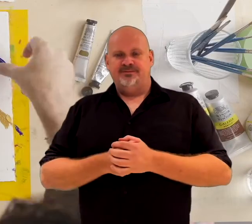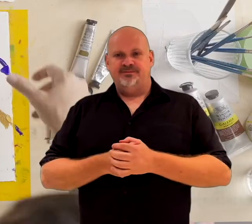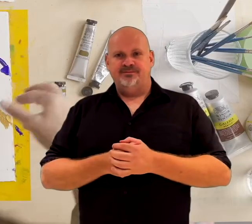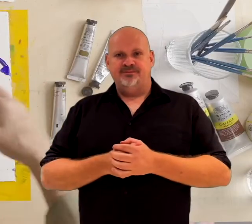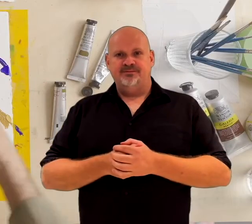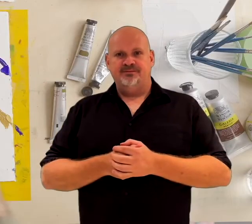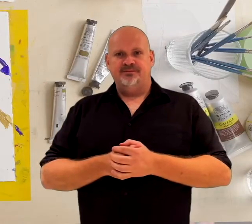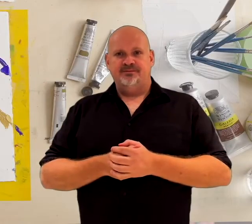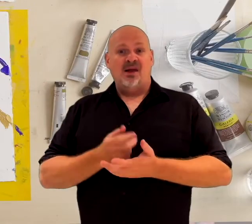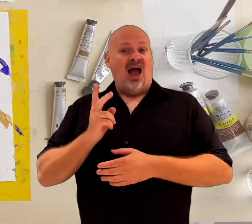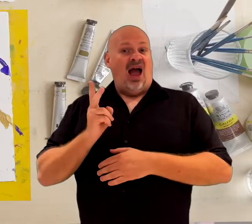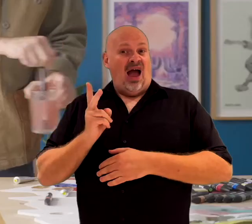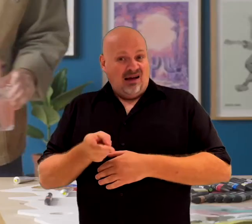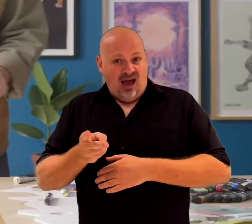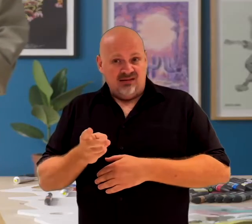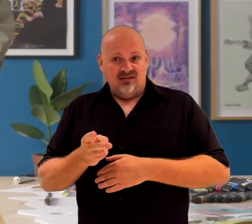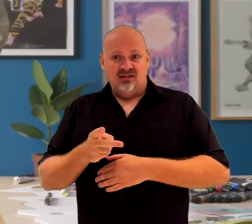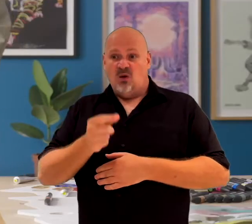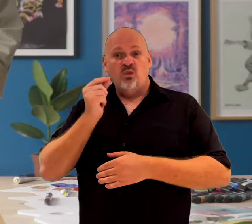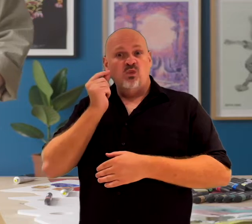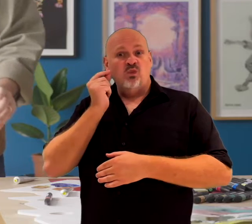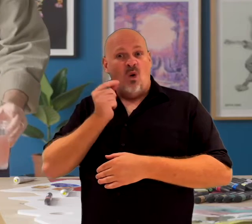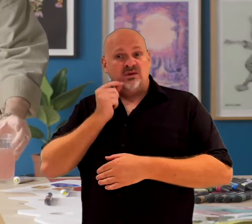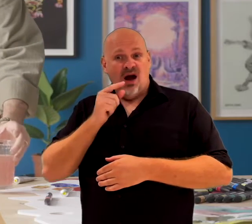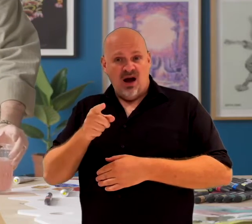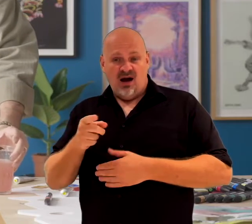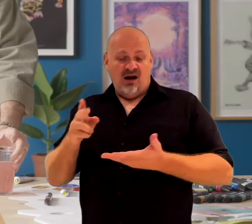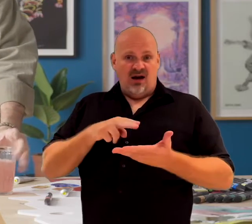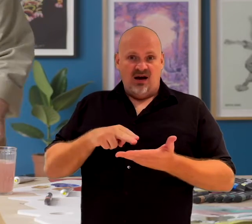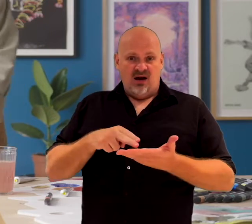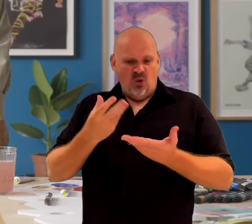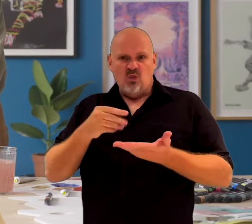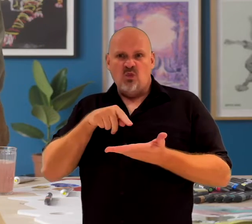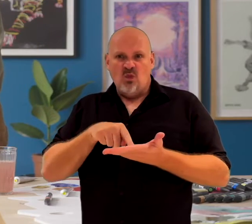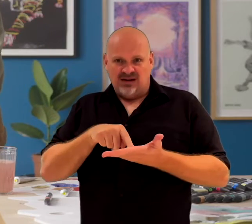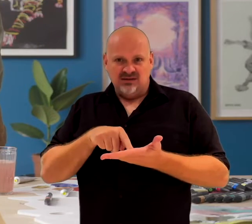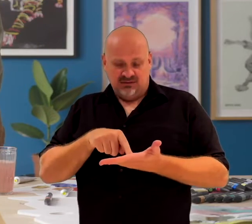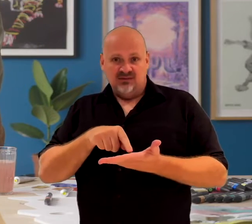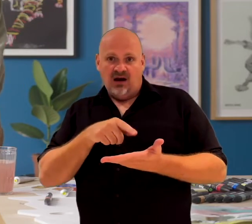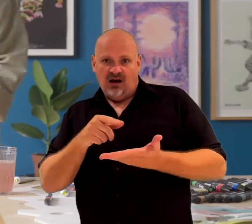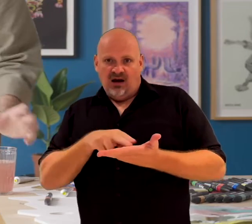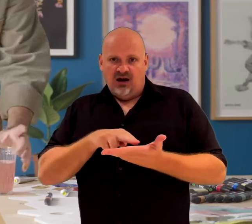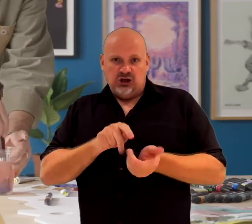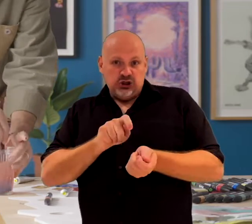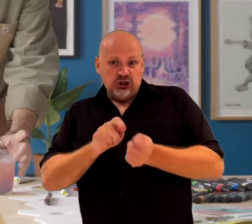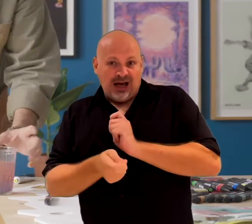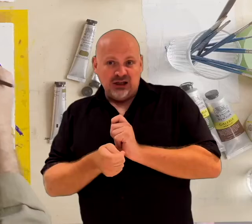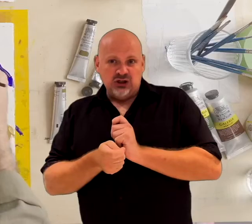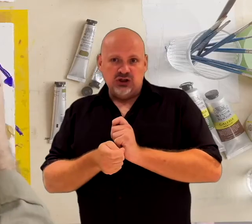back in. And then again, like you come back with the water and what was wet there, you can change